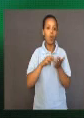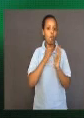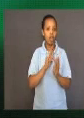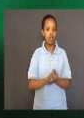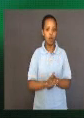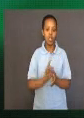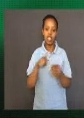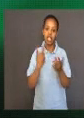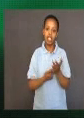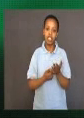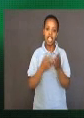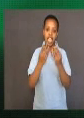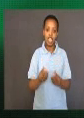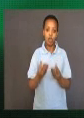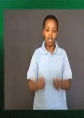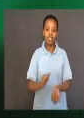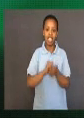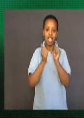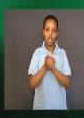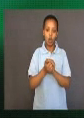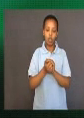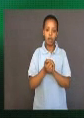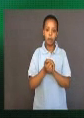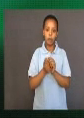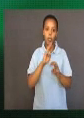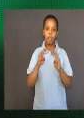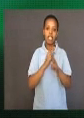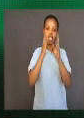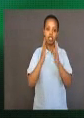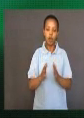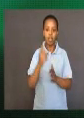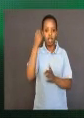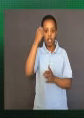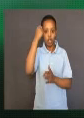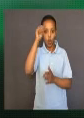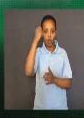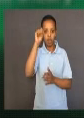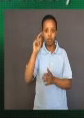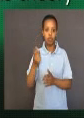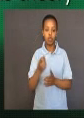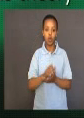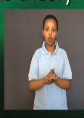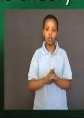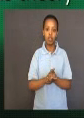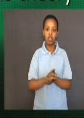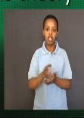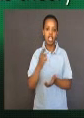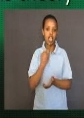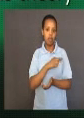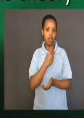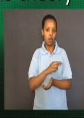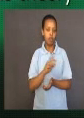Evolution is a scientific theory, and special creationism is a religious